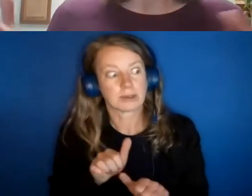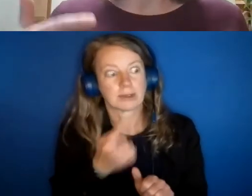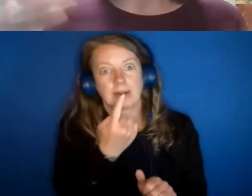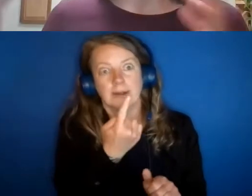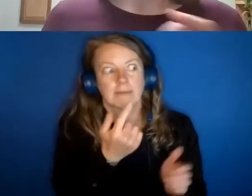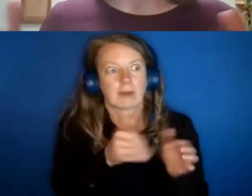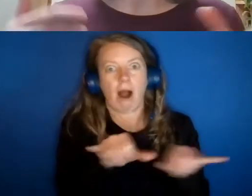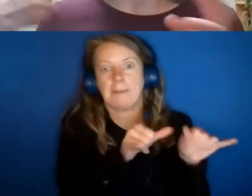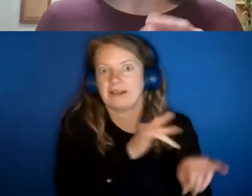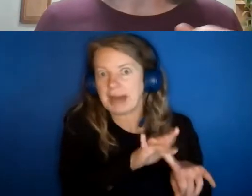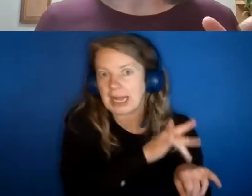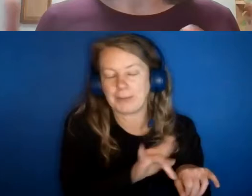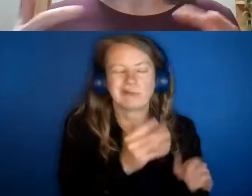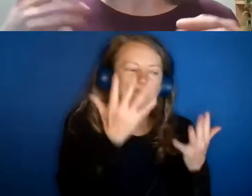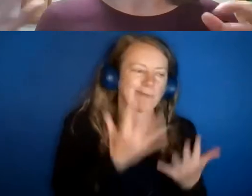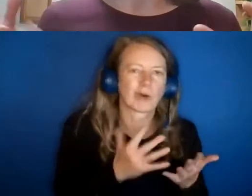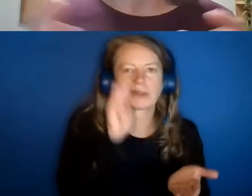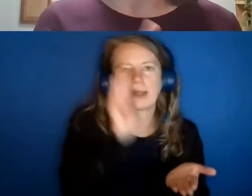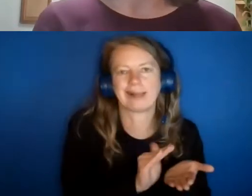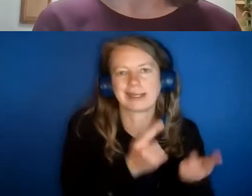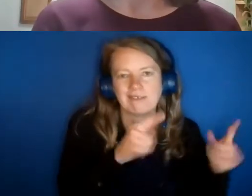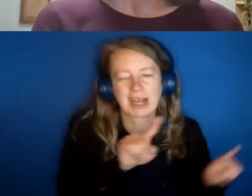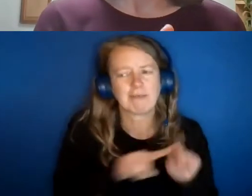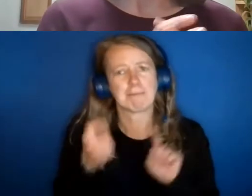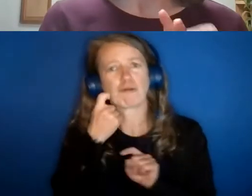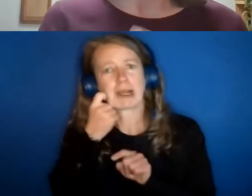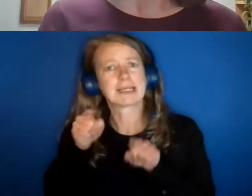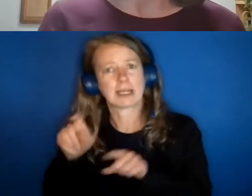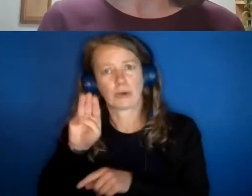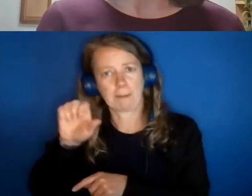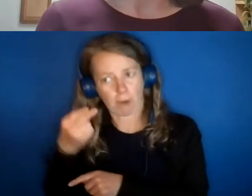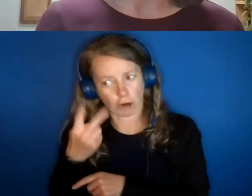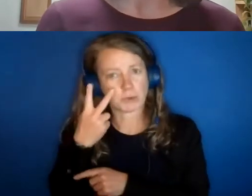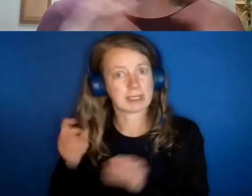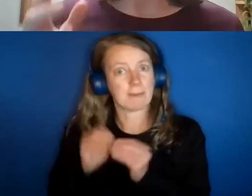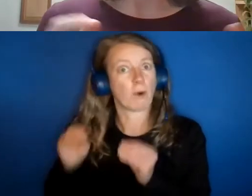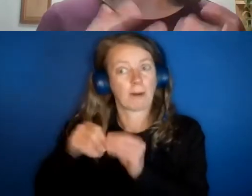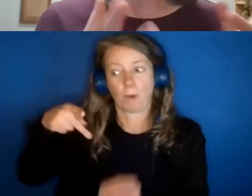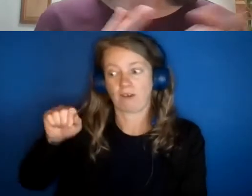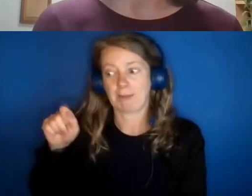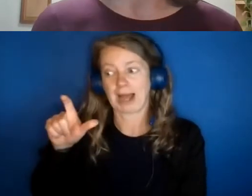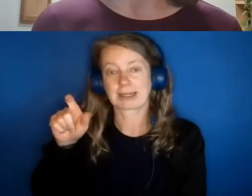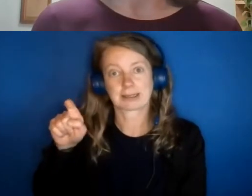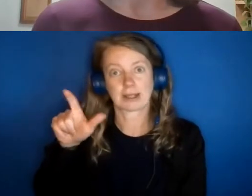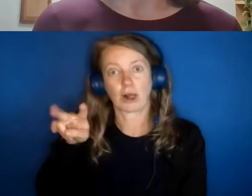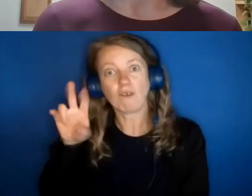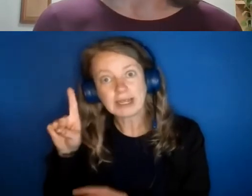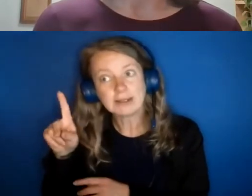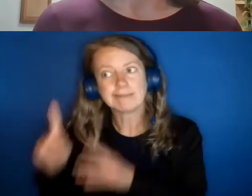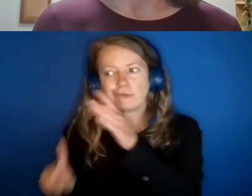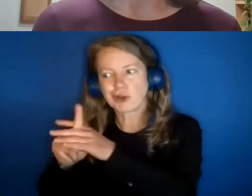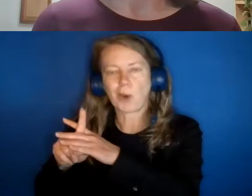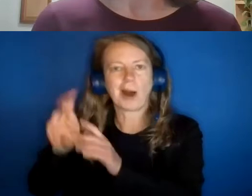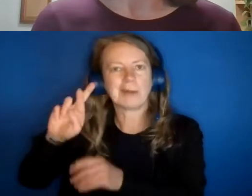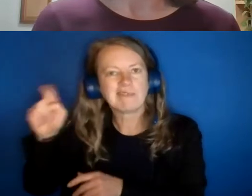But recently, during March, we've seen more and more of the Paxlovid come into pharmacies and provider